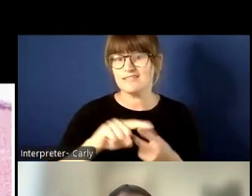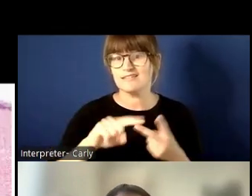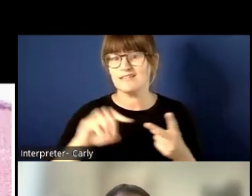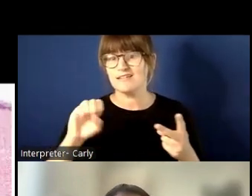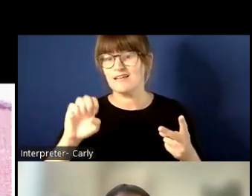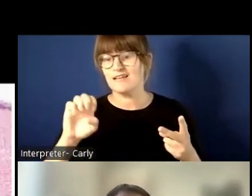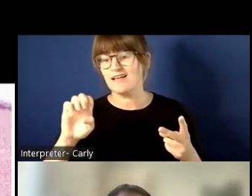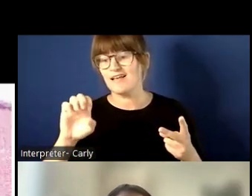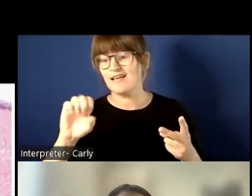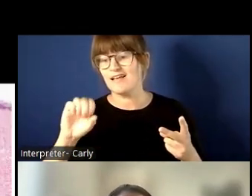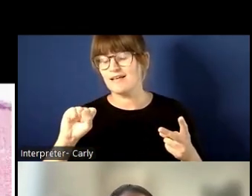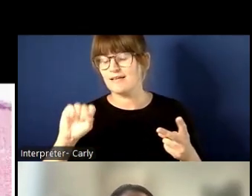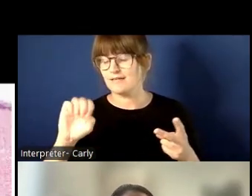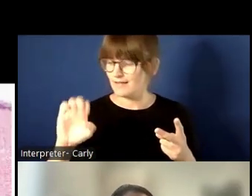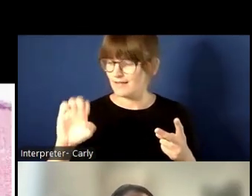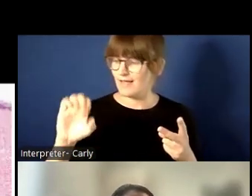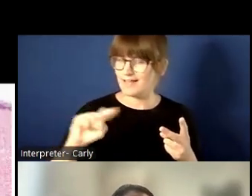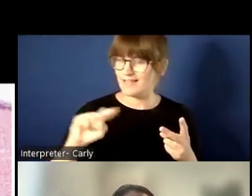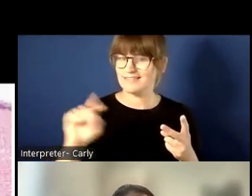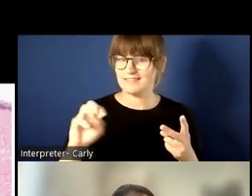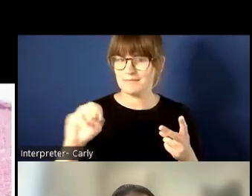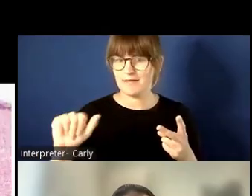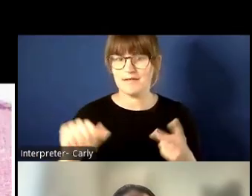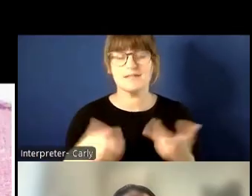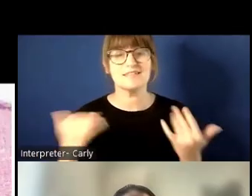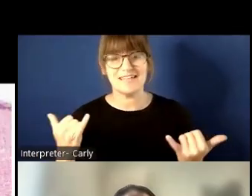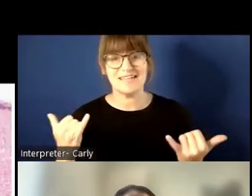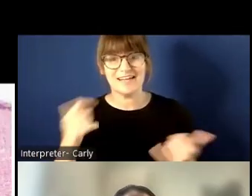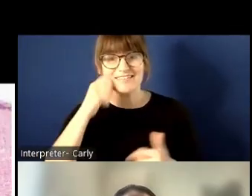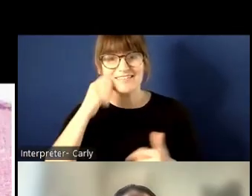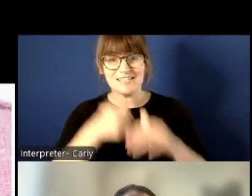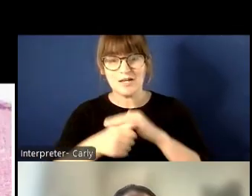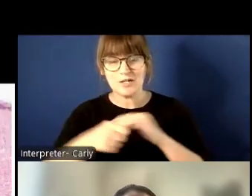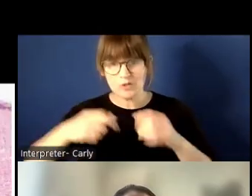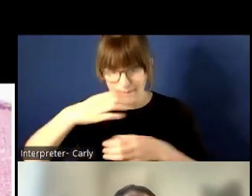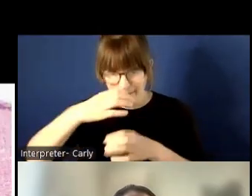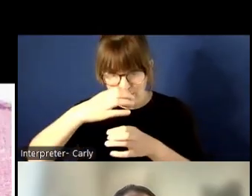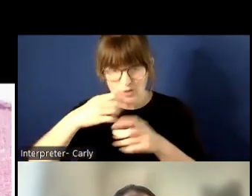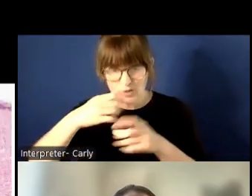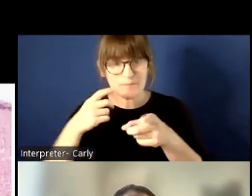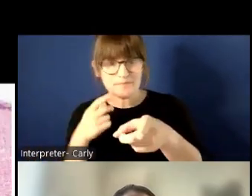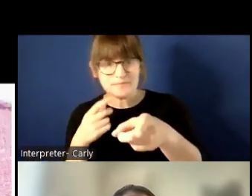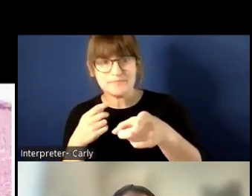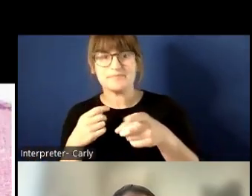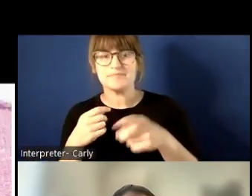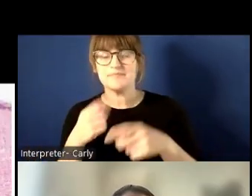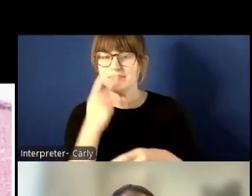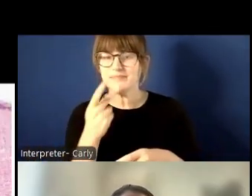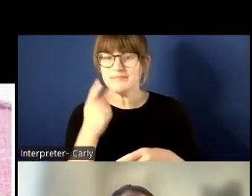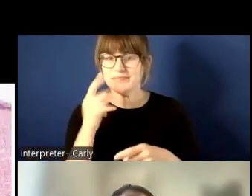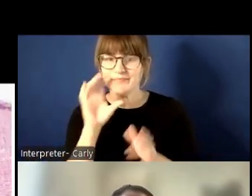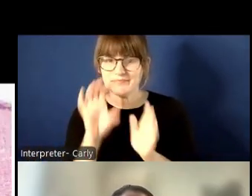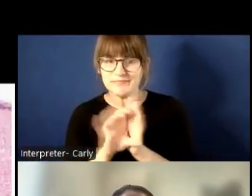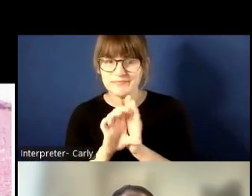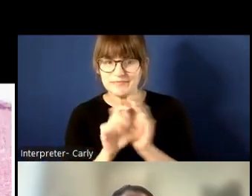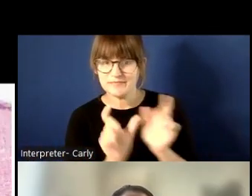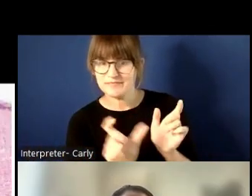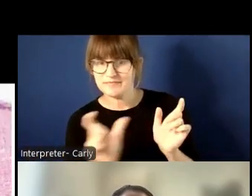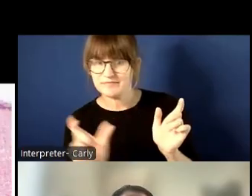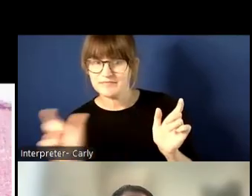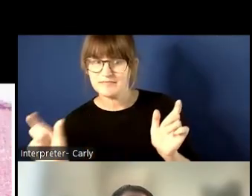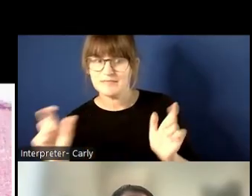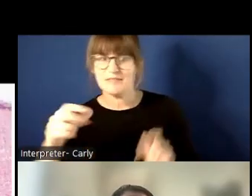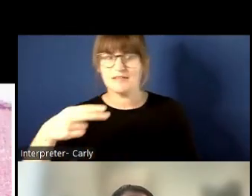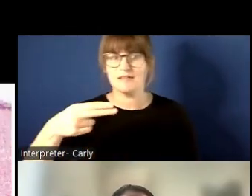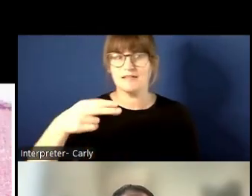little fun, I wanted to show people what your skin looks like under a microscope. So what you're looking at here are these pink pictures that are something called a